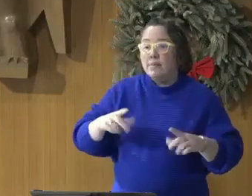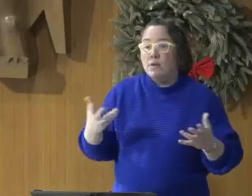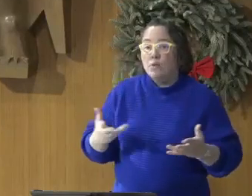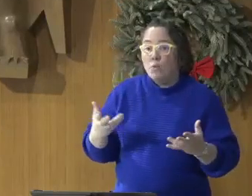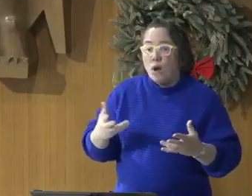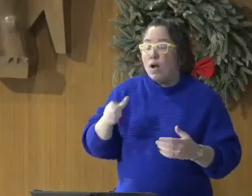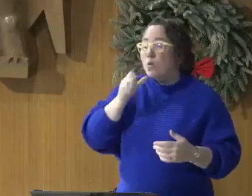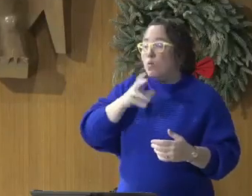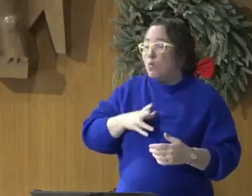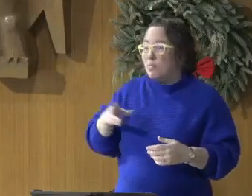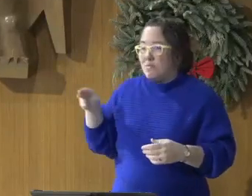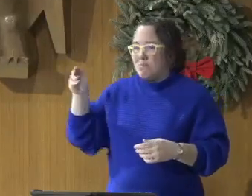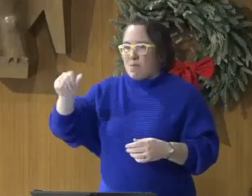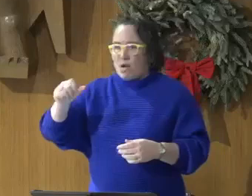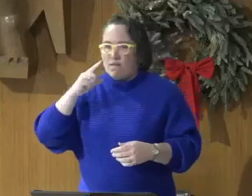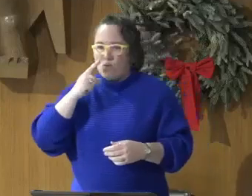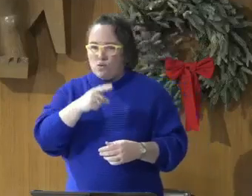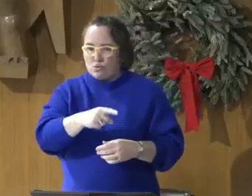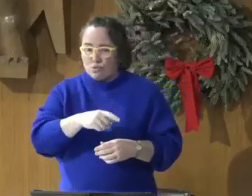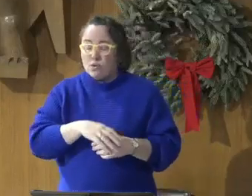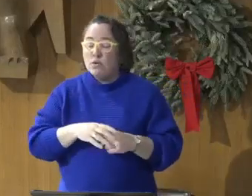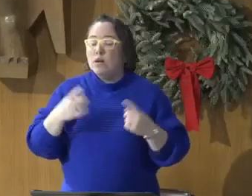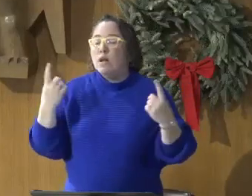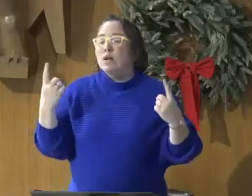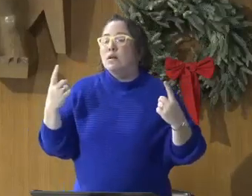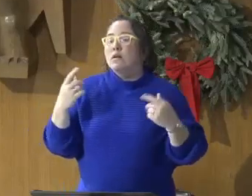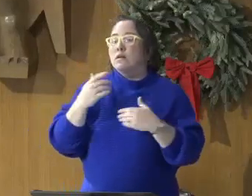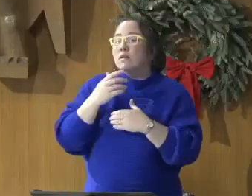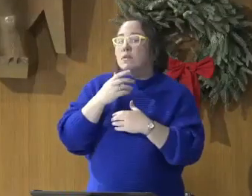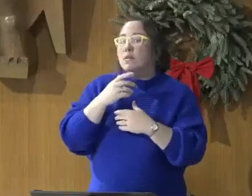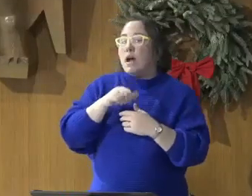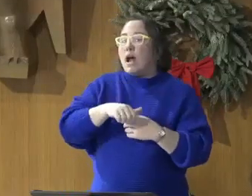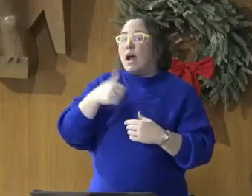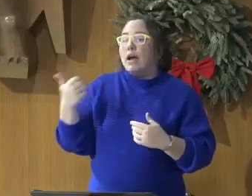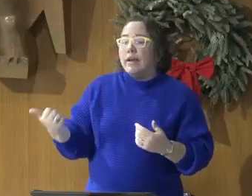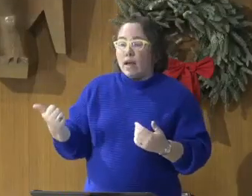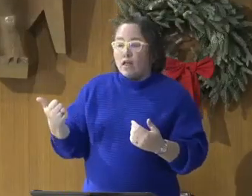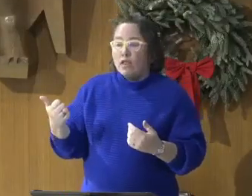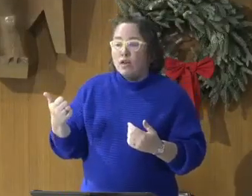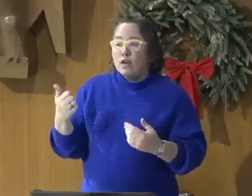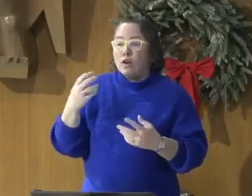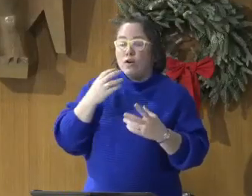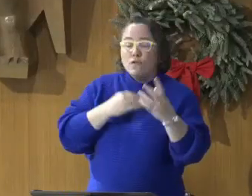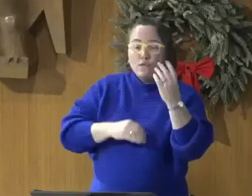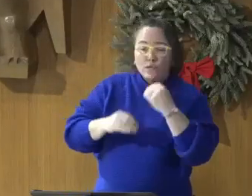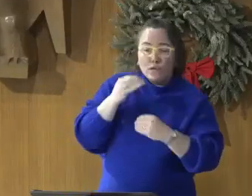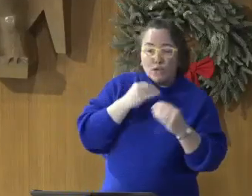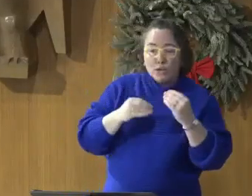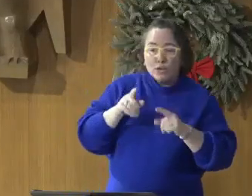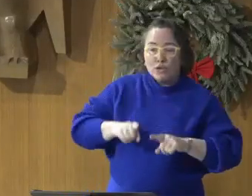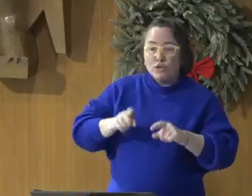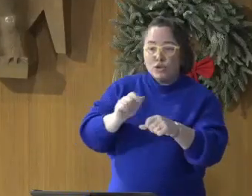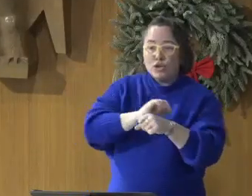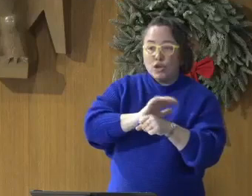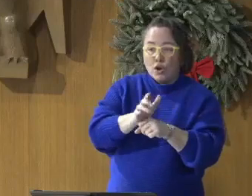recession, the gift of bread and vegetables every week was a blessing for another couple.